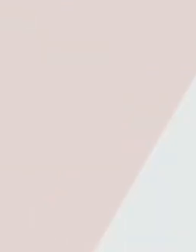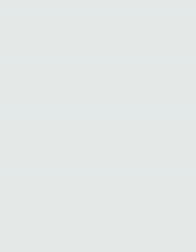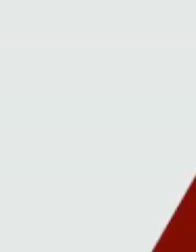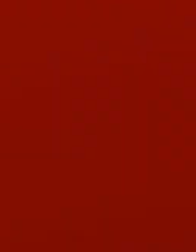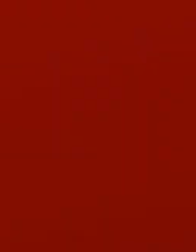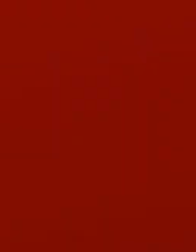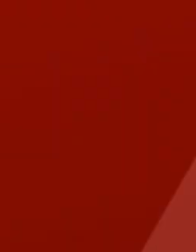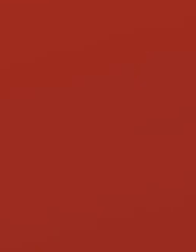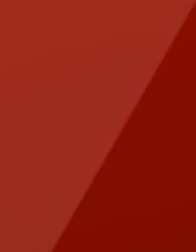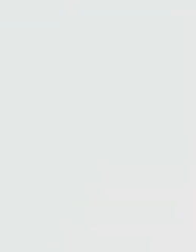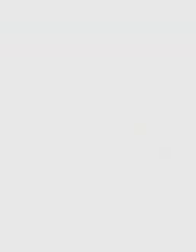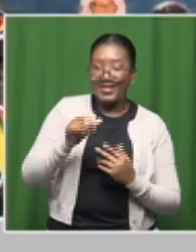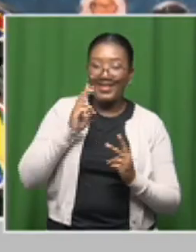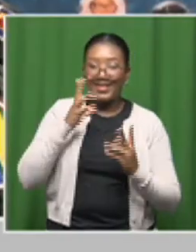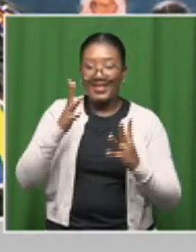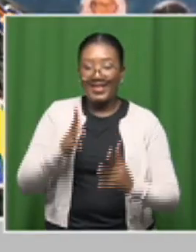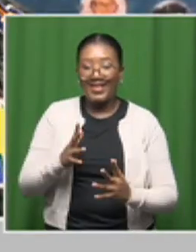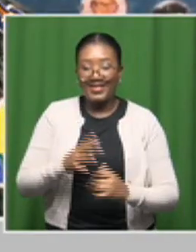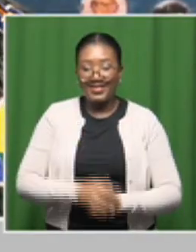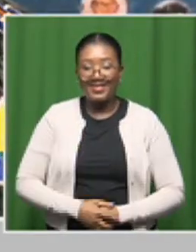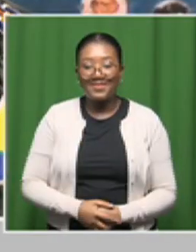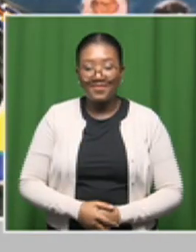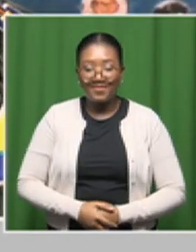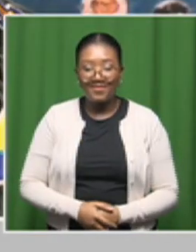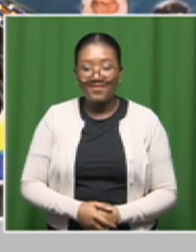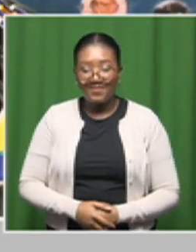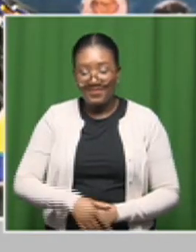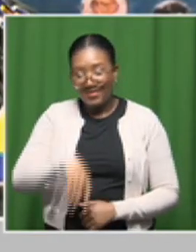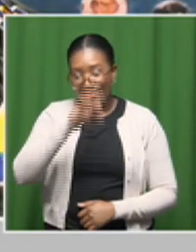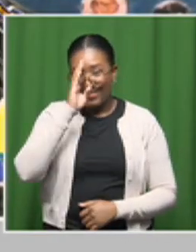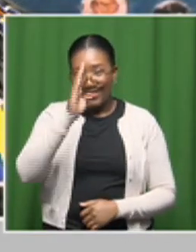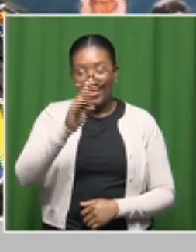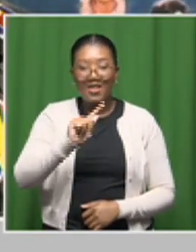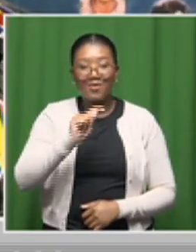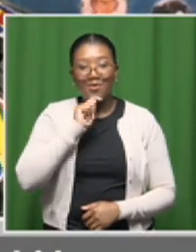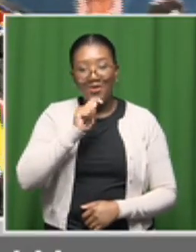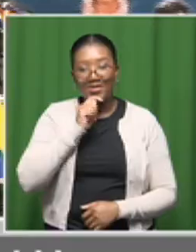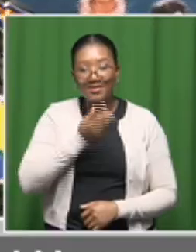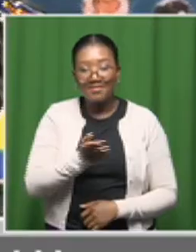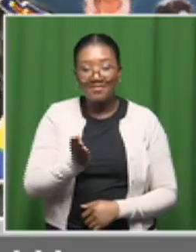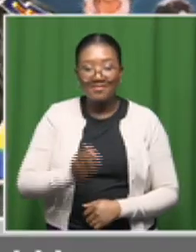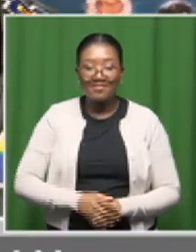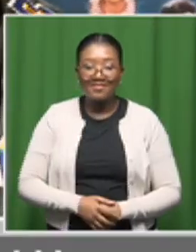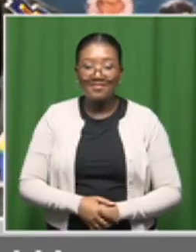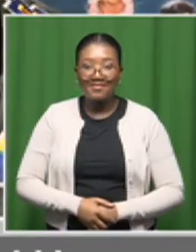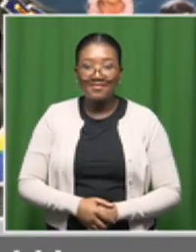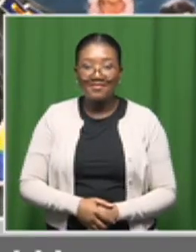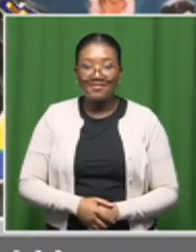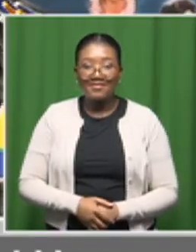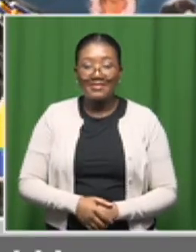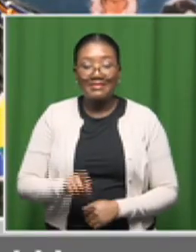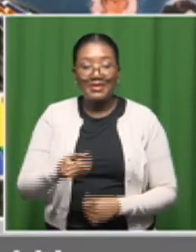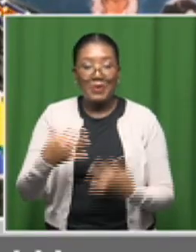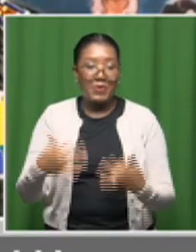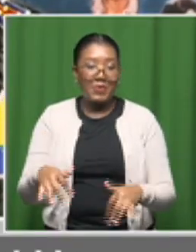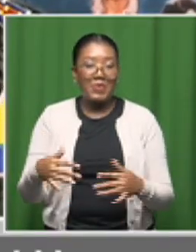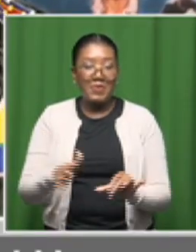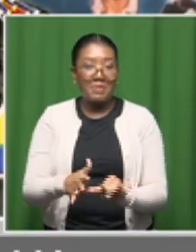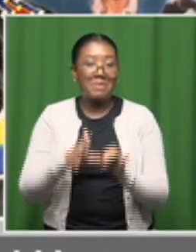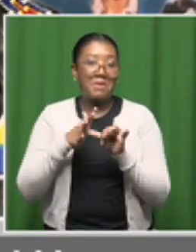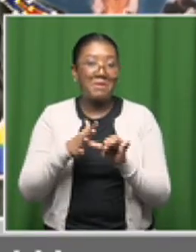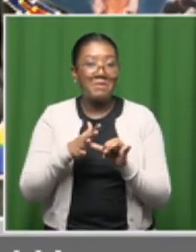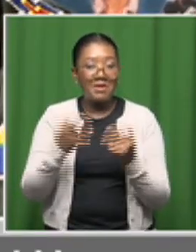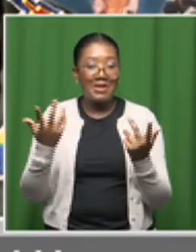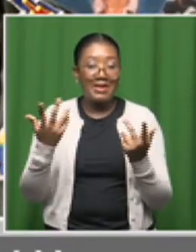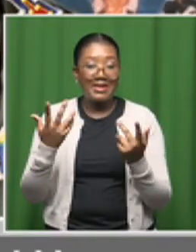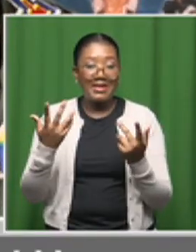by another guest. So let's take you there. Tando, good morning. And of course, you know, highlighting, as we say, perhaps